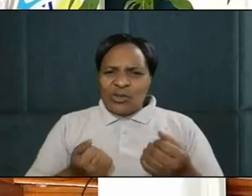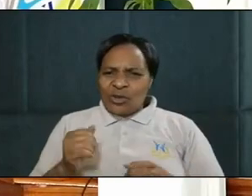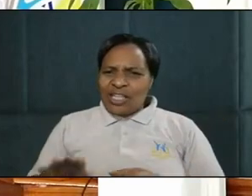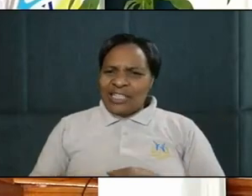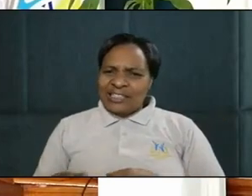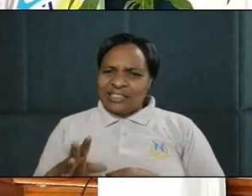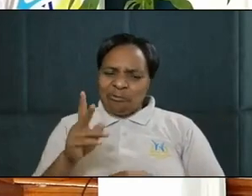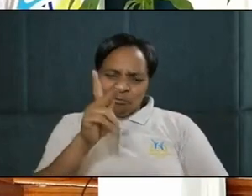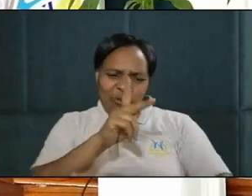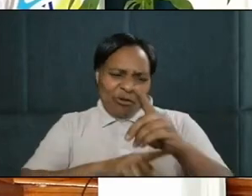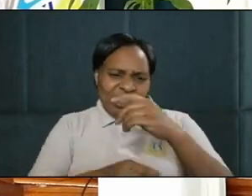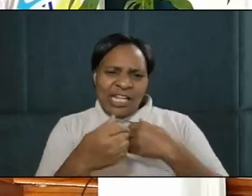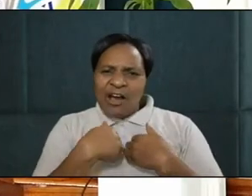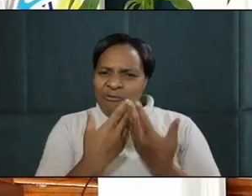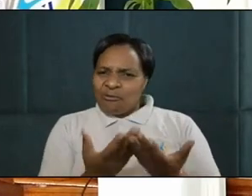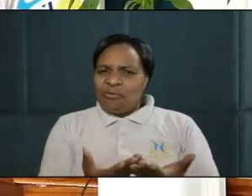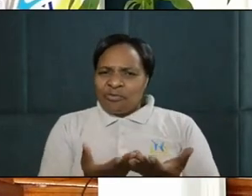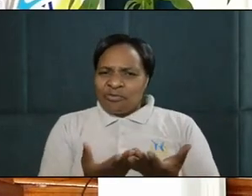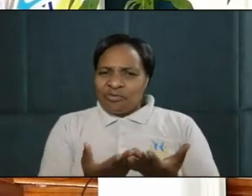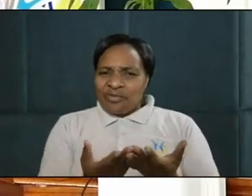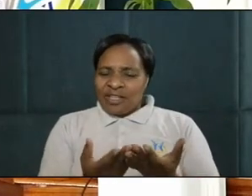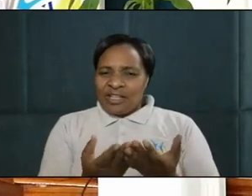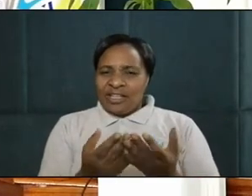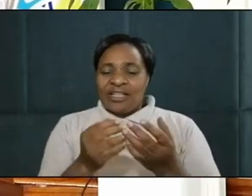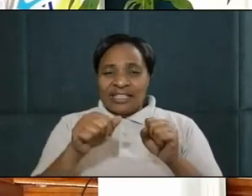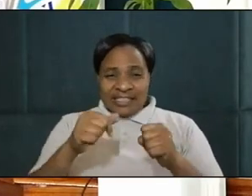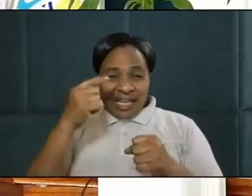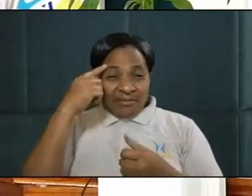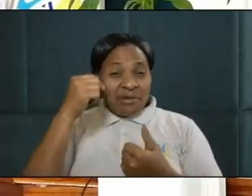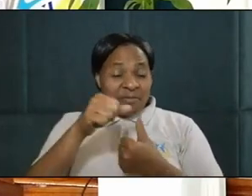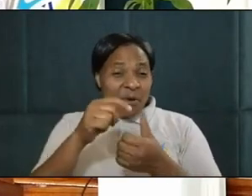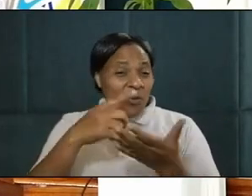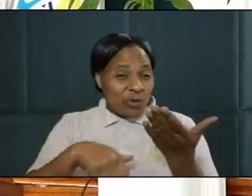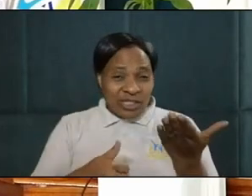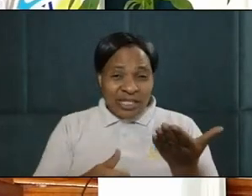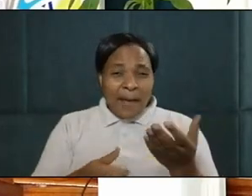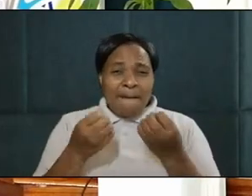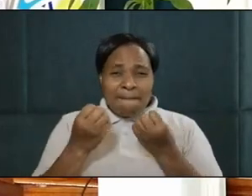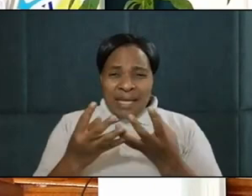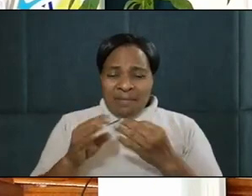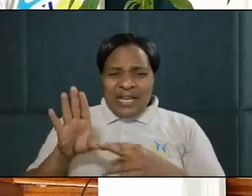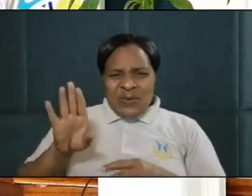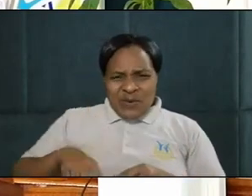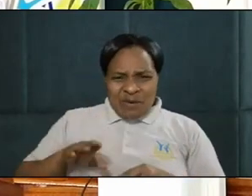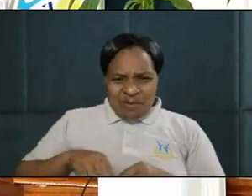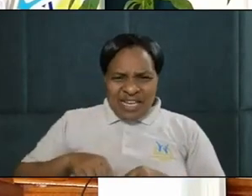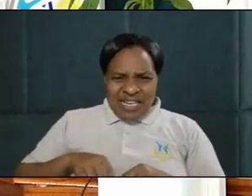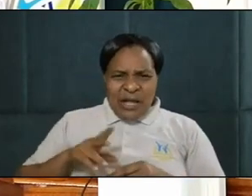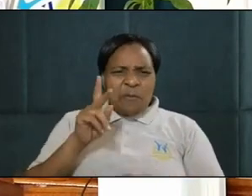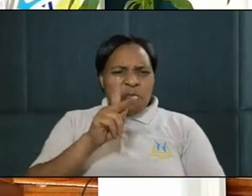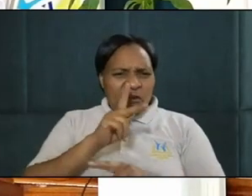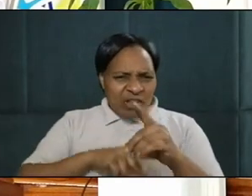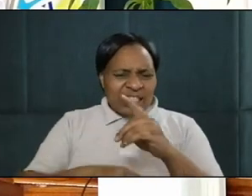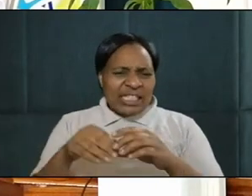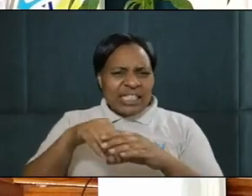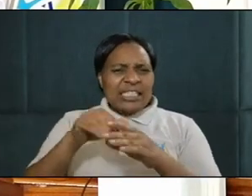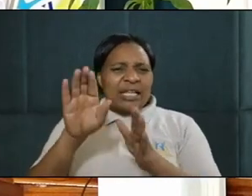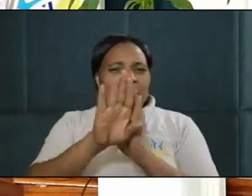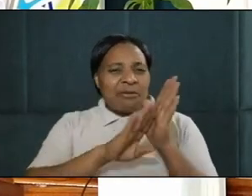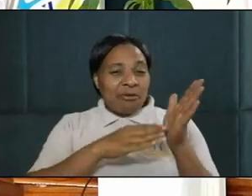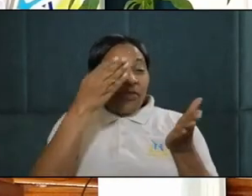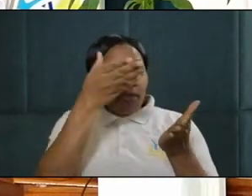prophetess? Yes. Oh, I'm allowed. This reminds me of many female prophetess in the Bible,